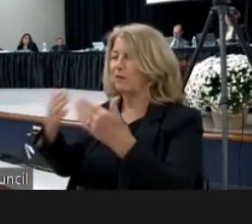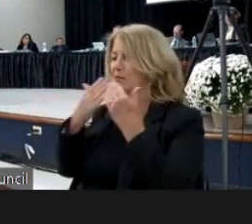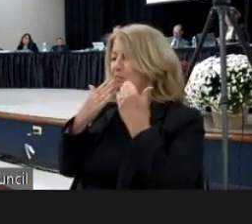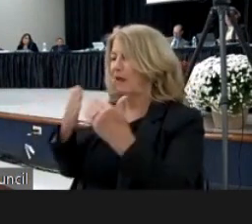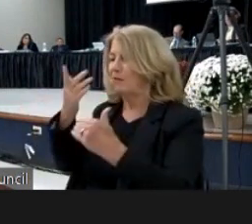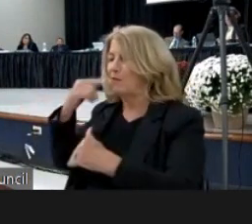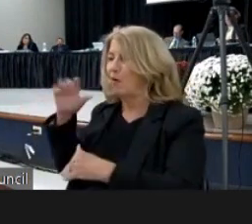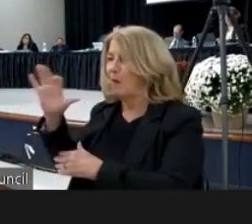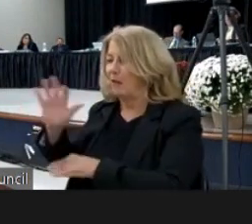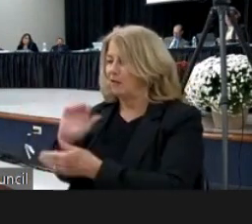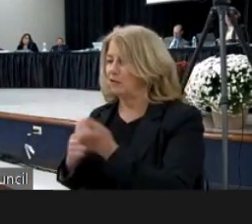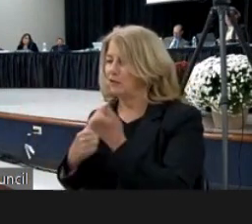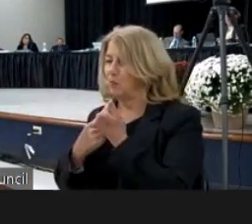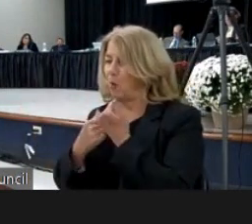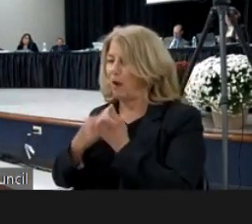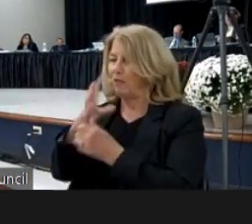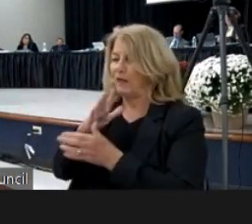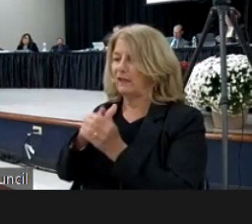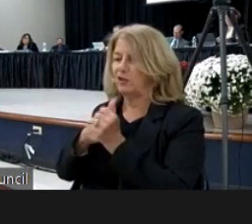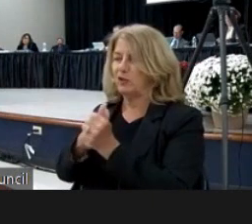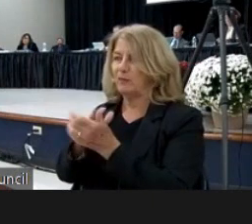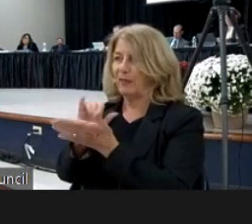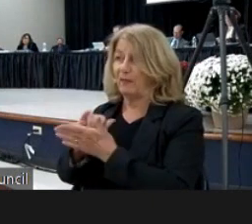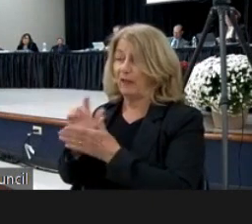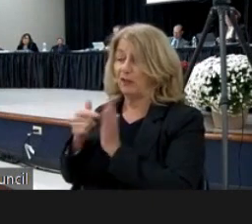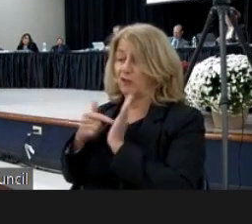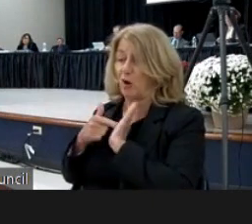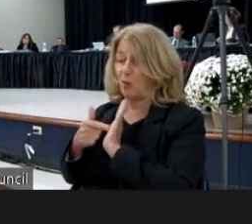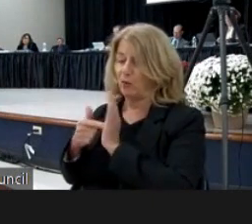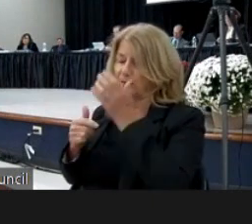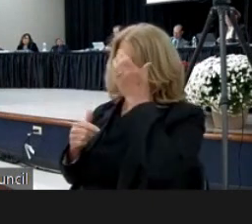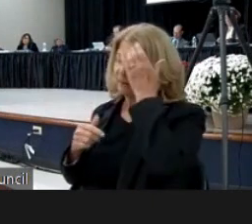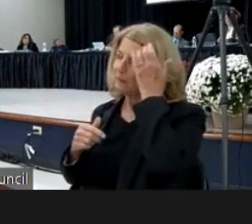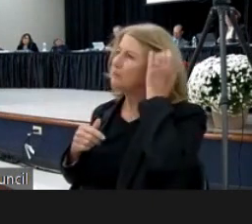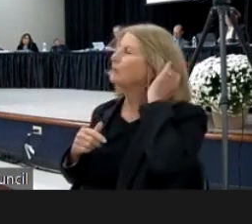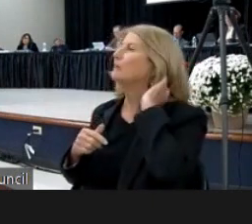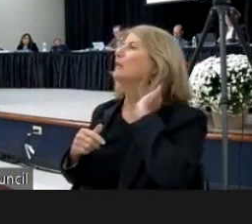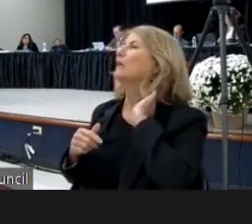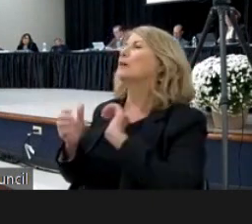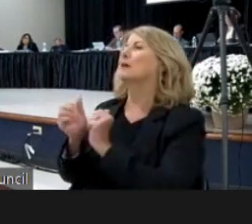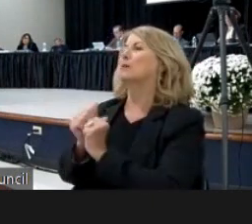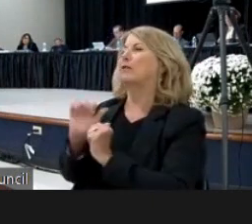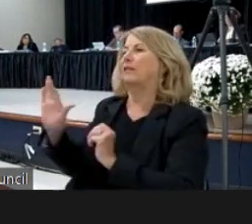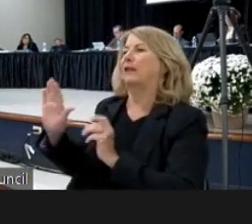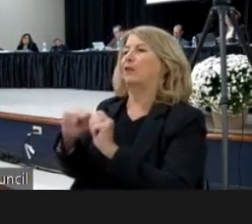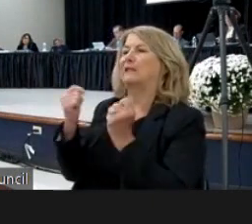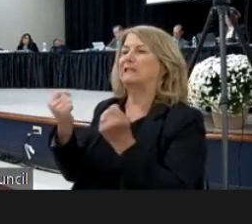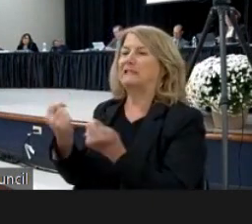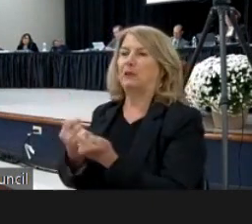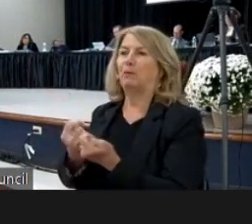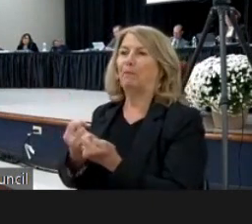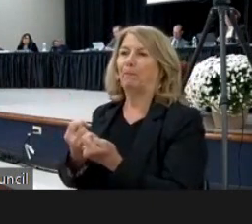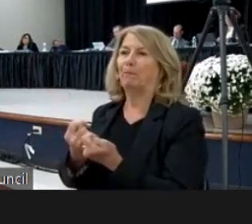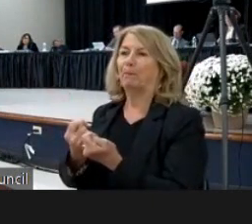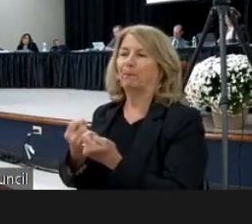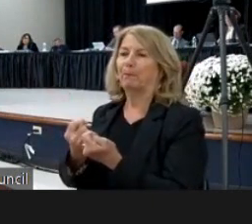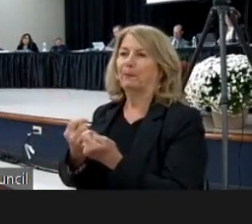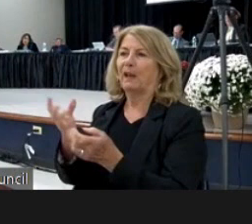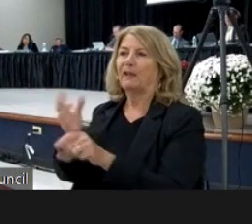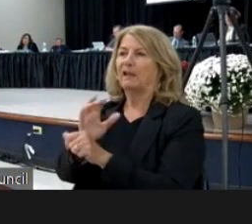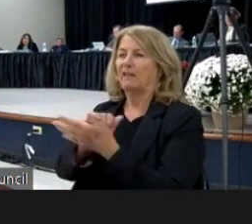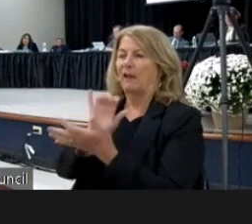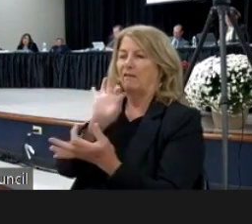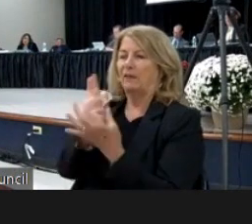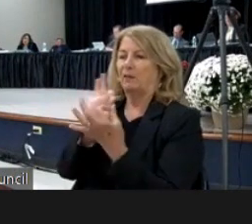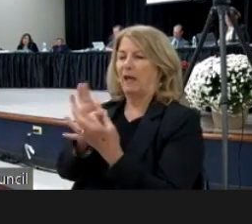and for the leadership that they've shown in running it past their team over there, and getting that feedback back